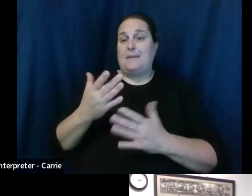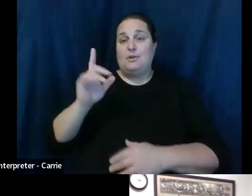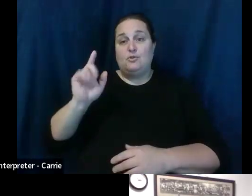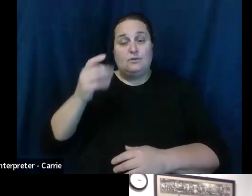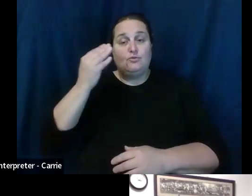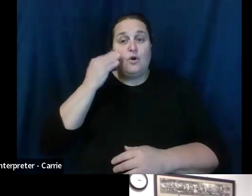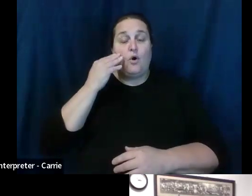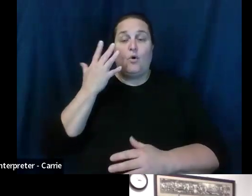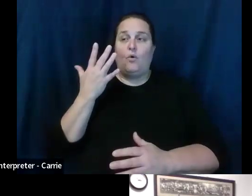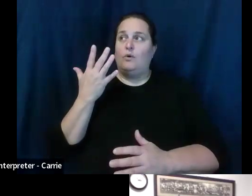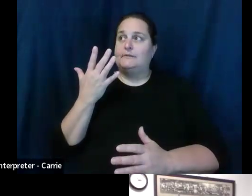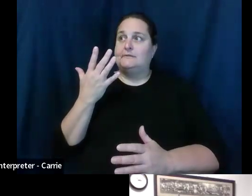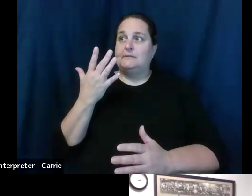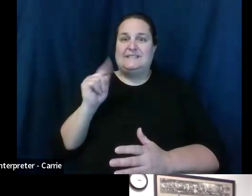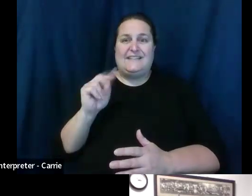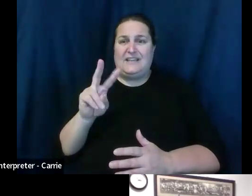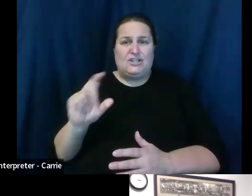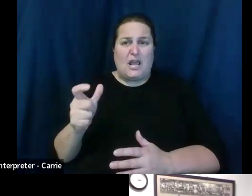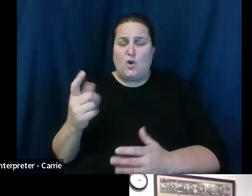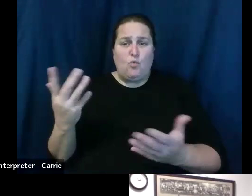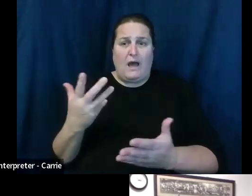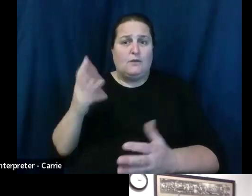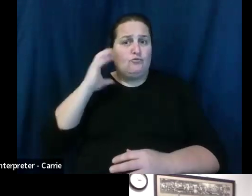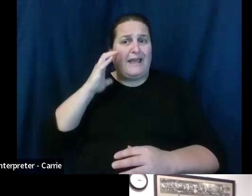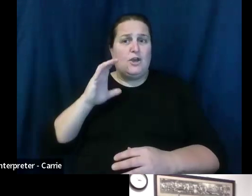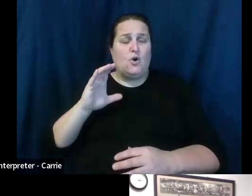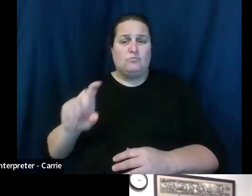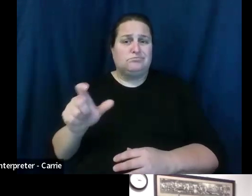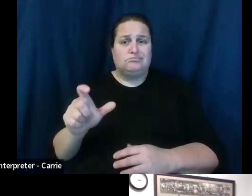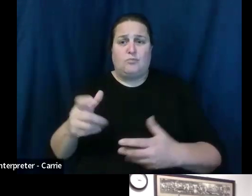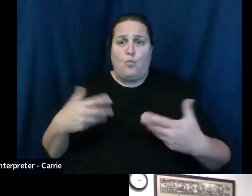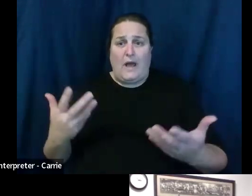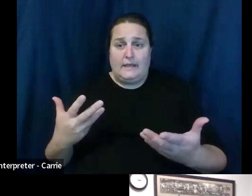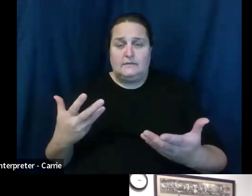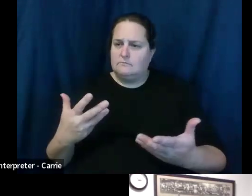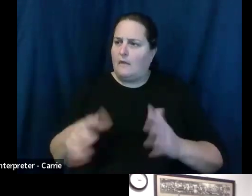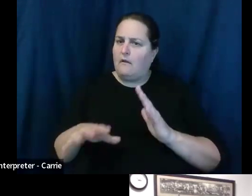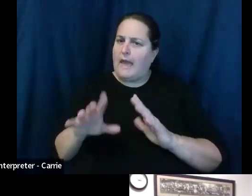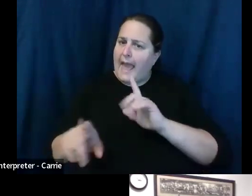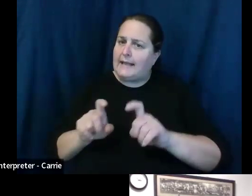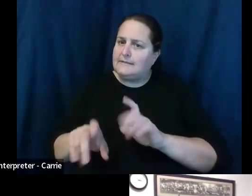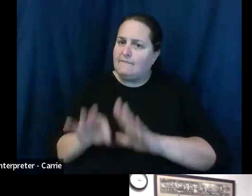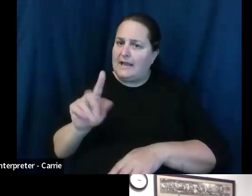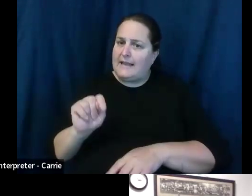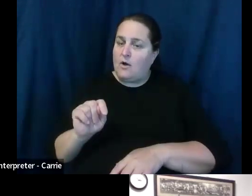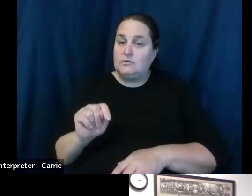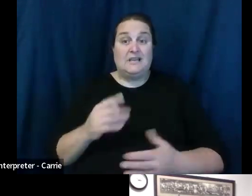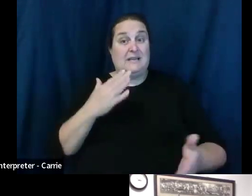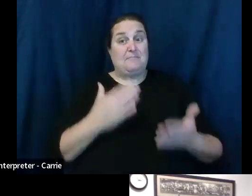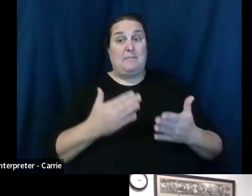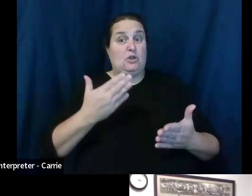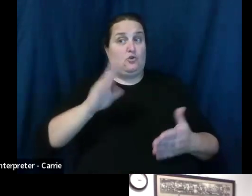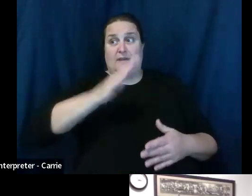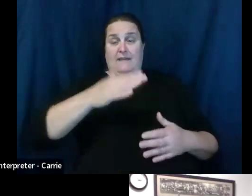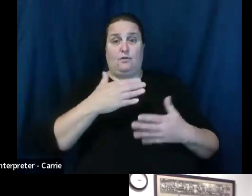information, making sure that you know somebody who can provide transportation for you, practice leaving your home quickly if